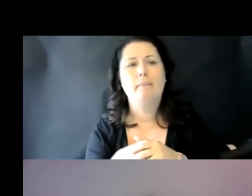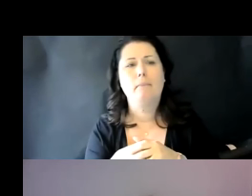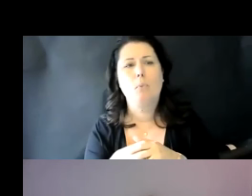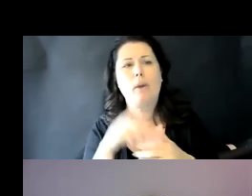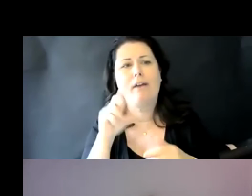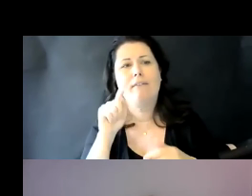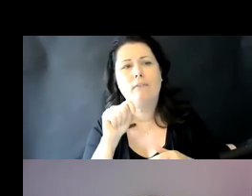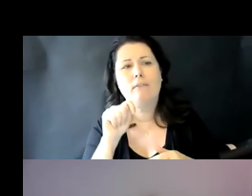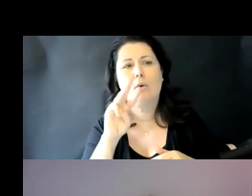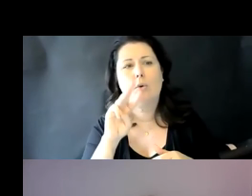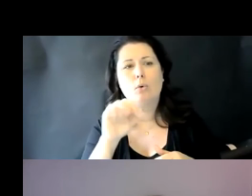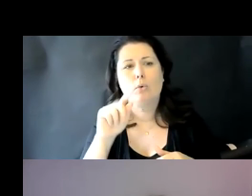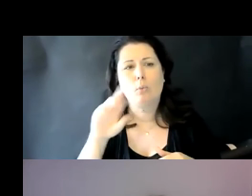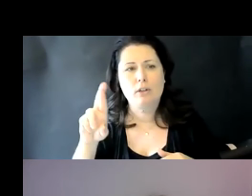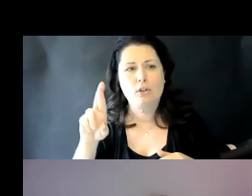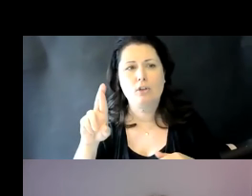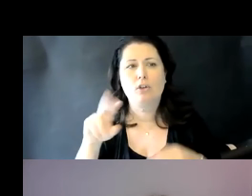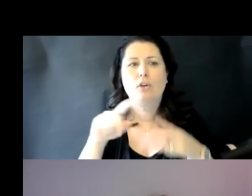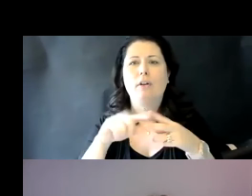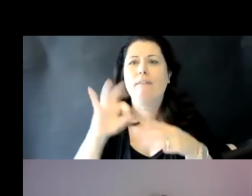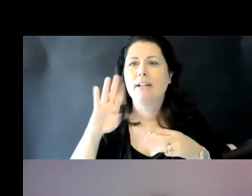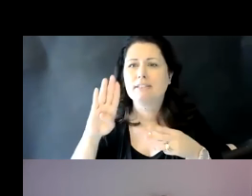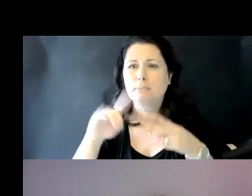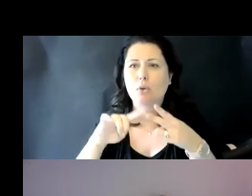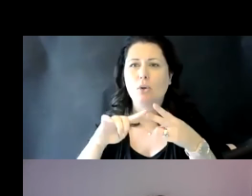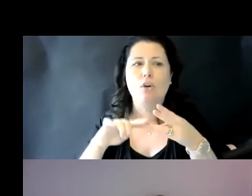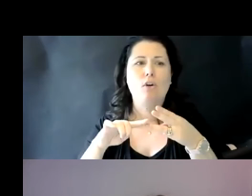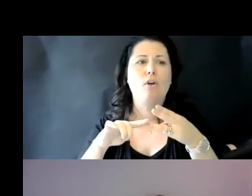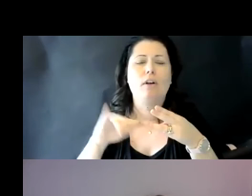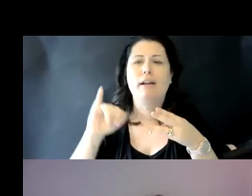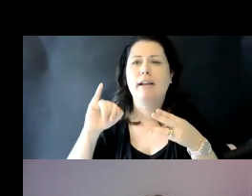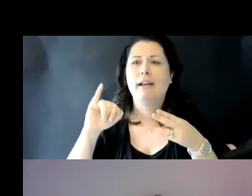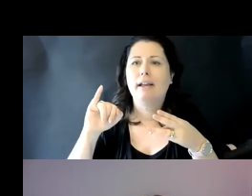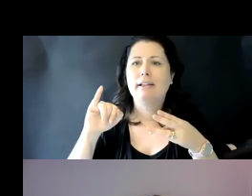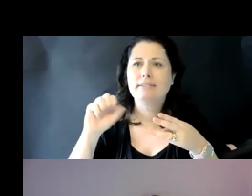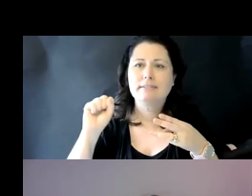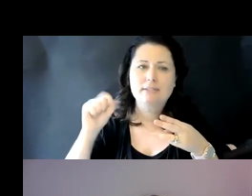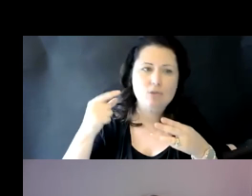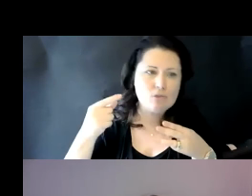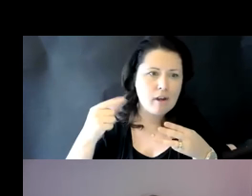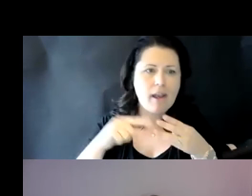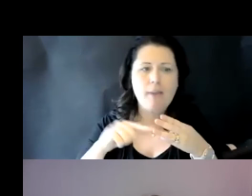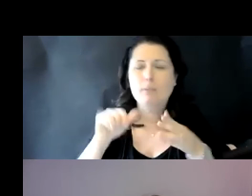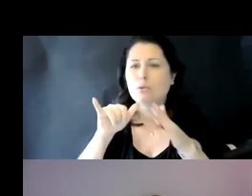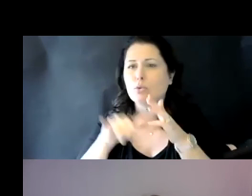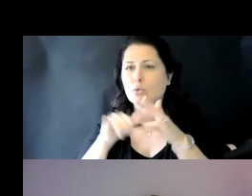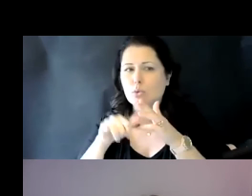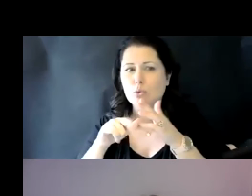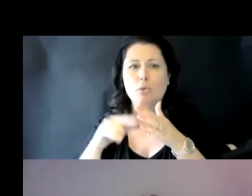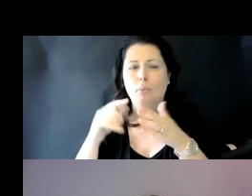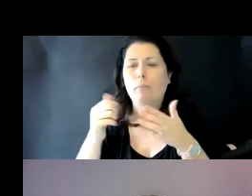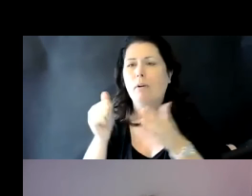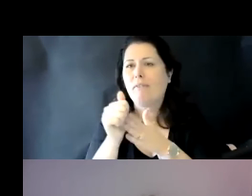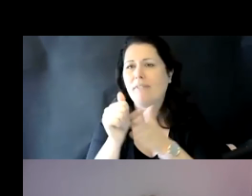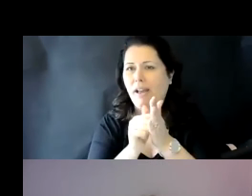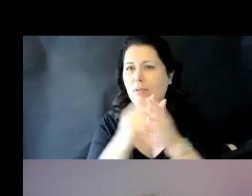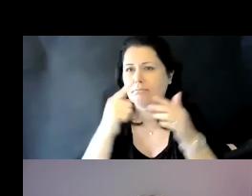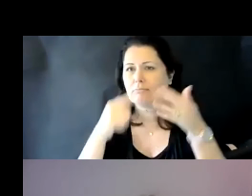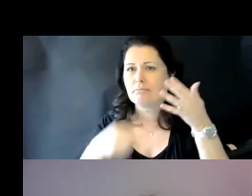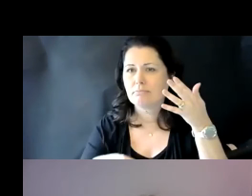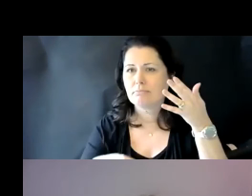Facebook account and an Instagram account, and some YouTube videos where there's some screenshots there from at the bottom from some of the